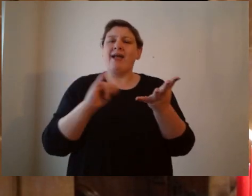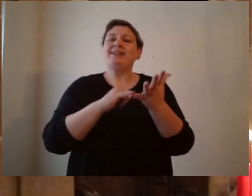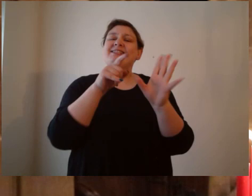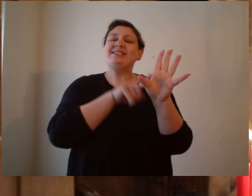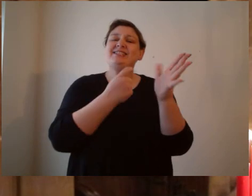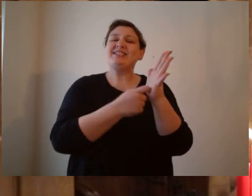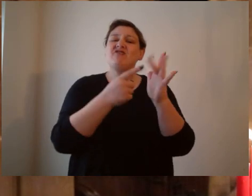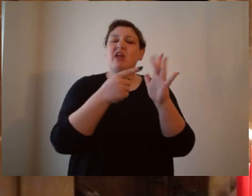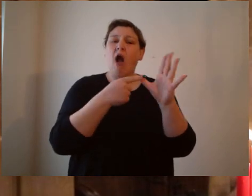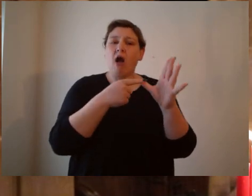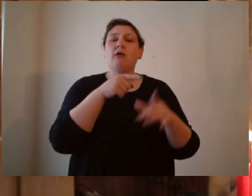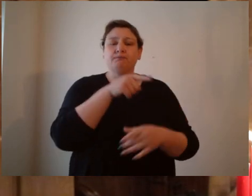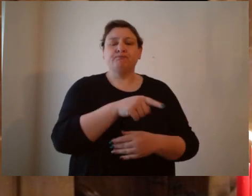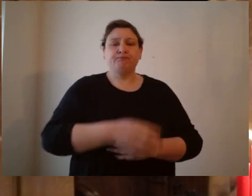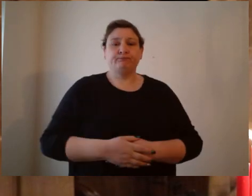Syria.